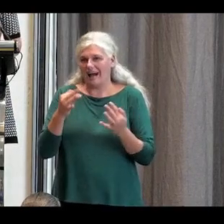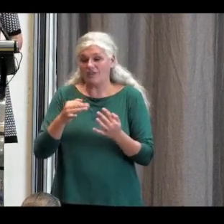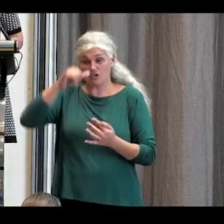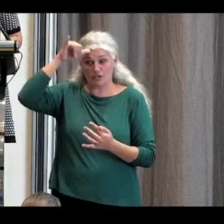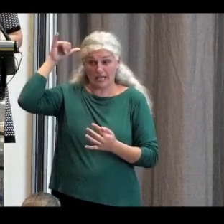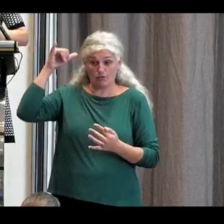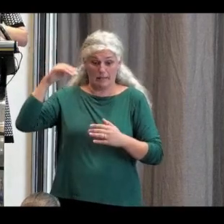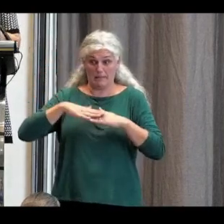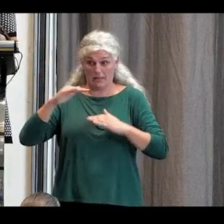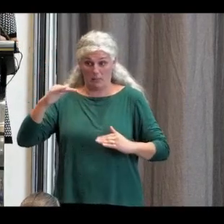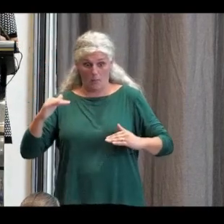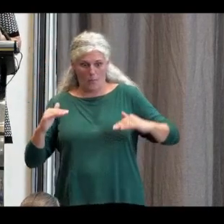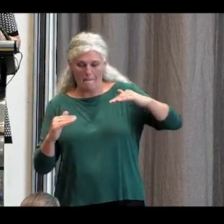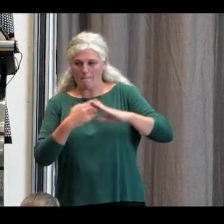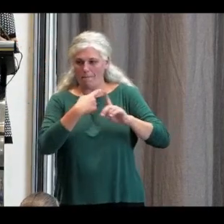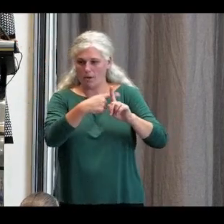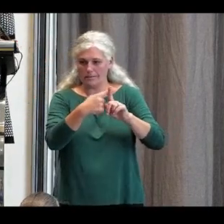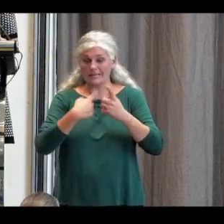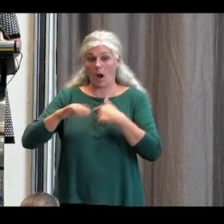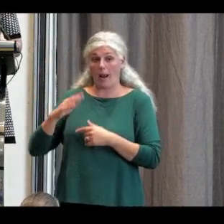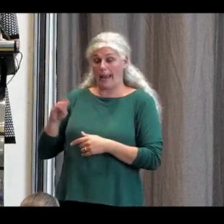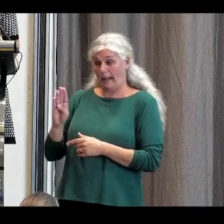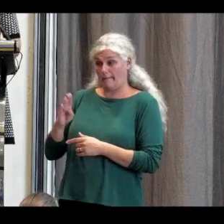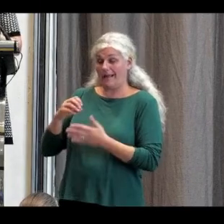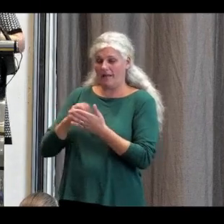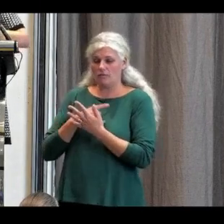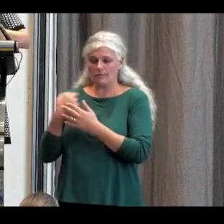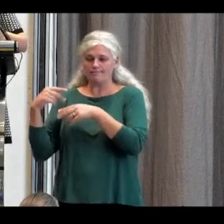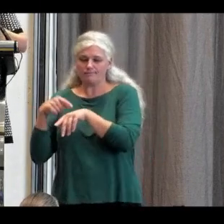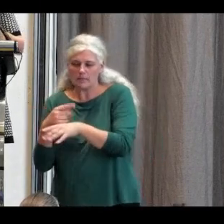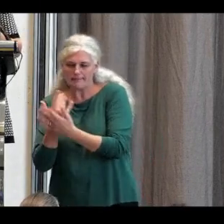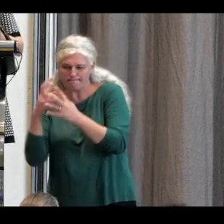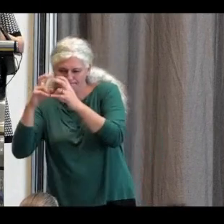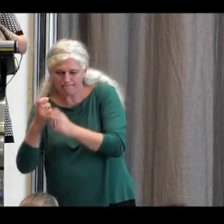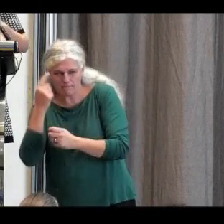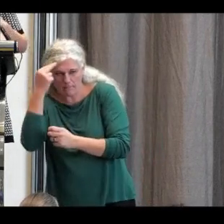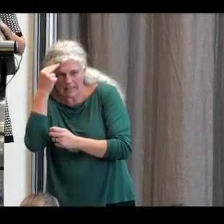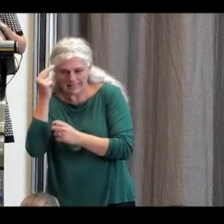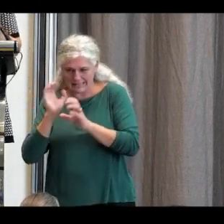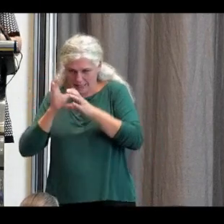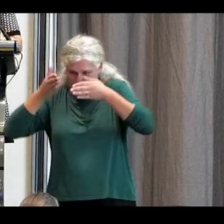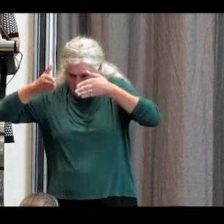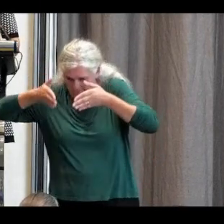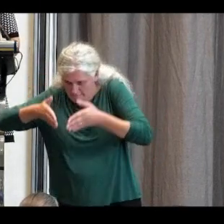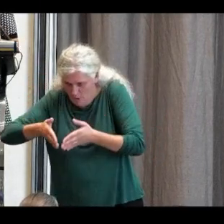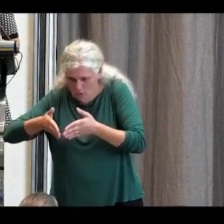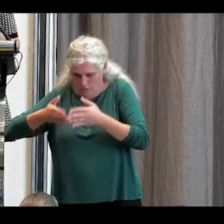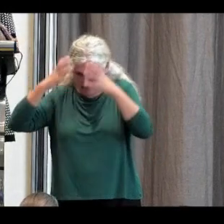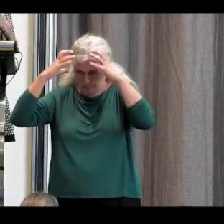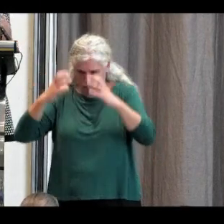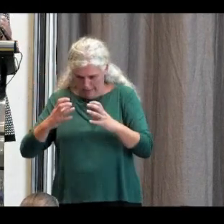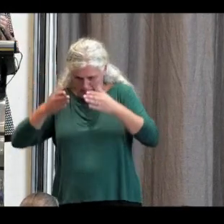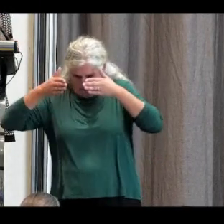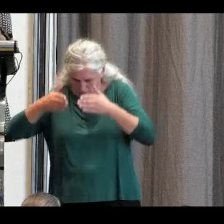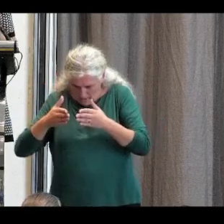surgery. In our lab, we have to rely a lot to understand and to be able to zoom in the brain and